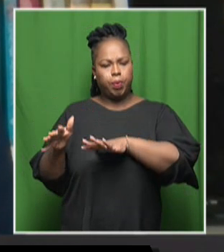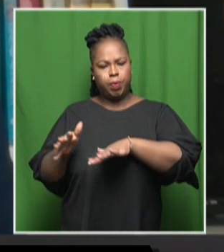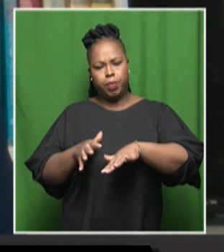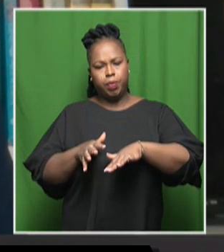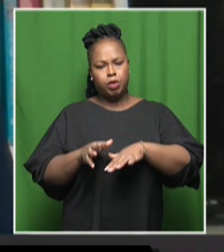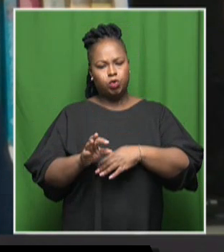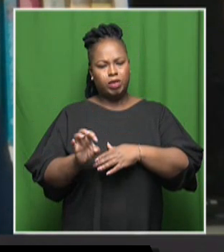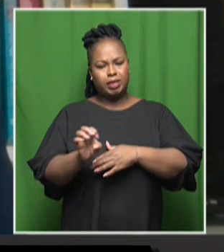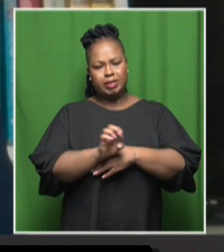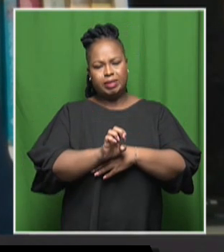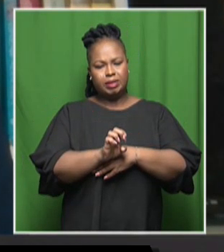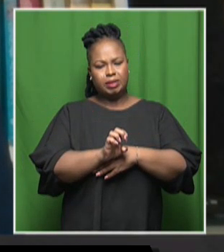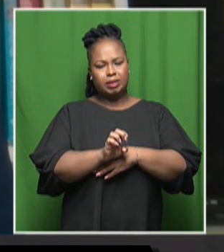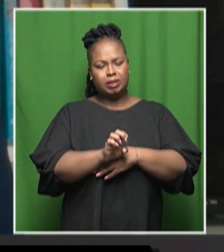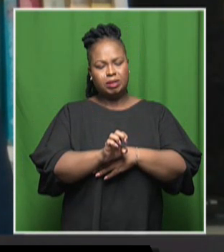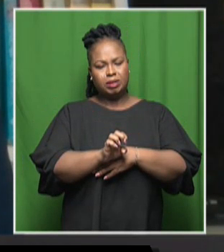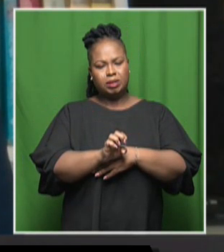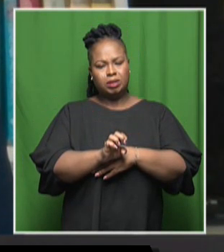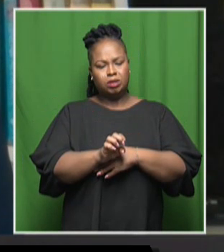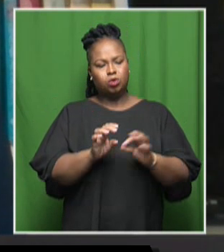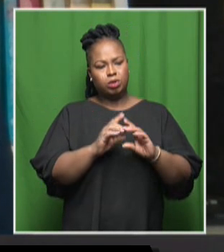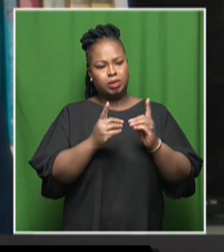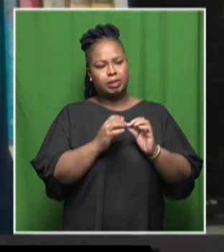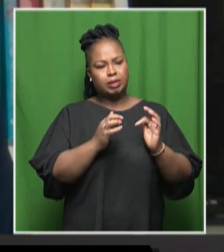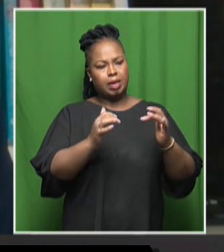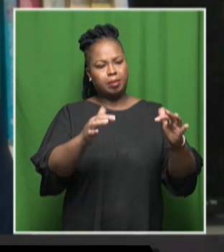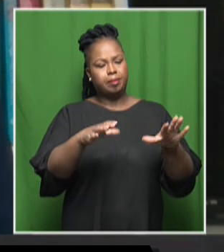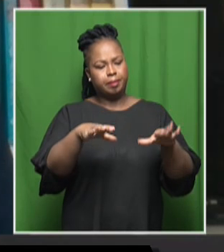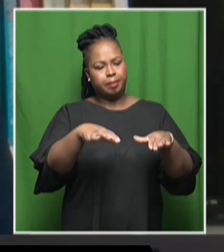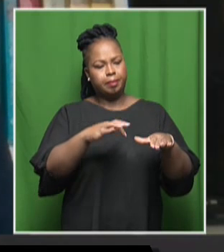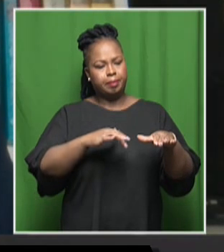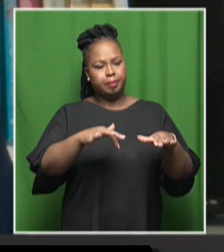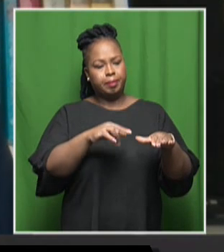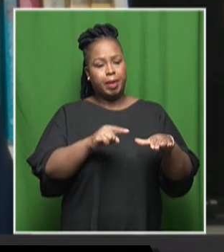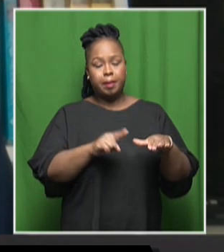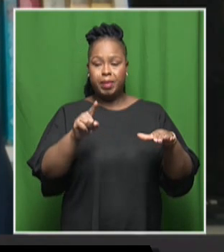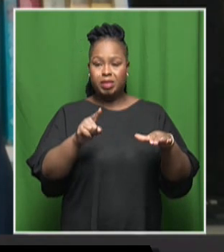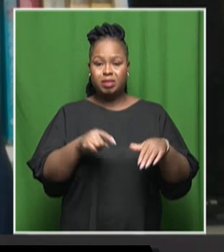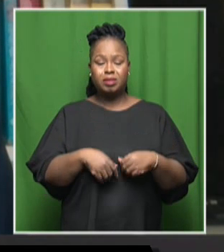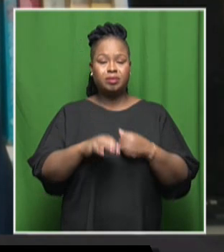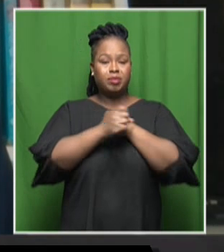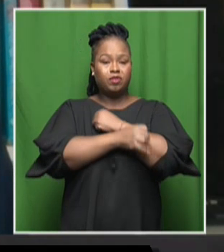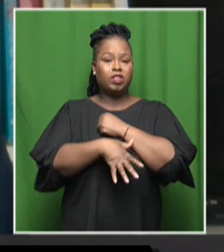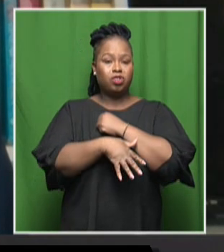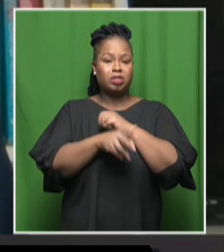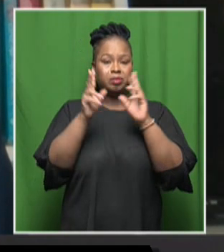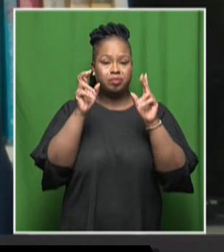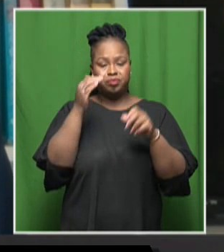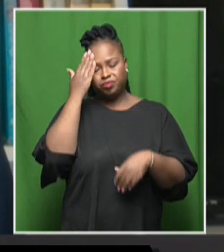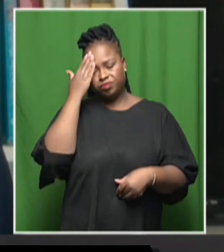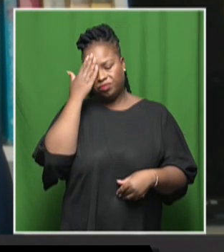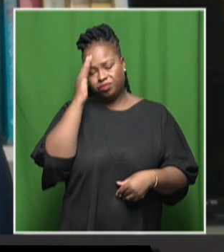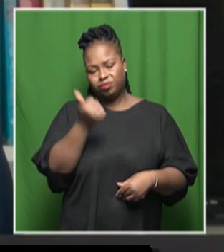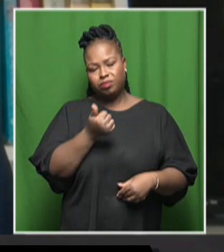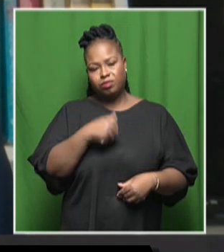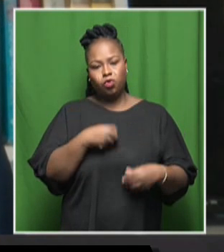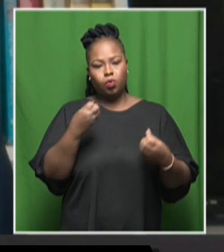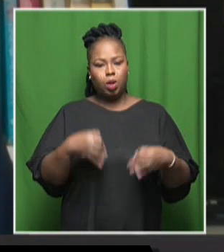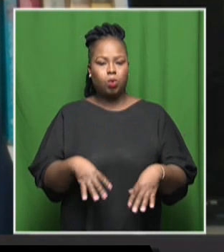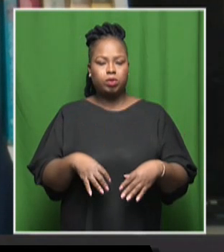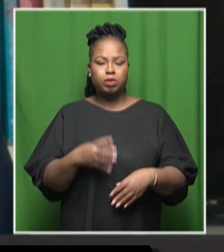of the country. It gets caught in the big dams. But then due to these infrastructure issues we are all aware of, we are losing